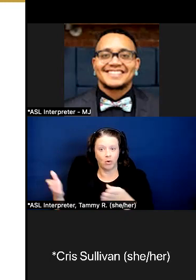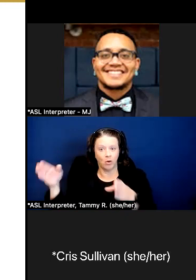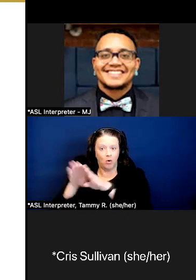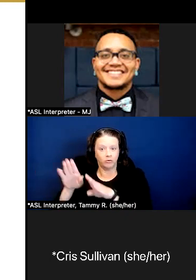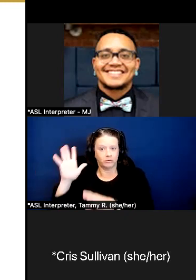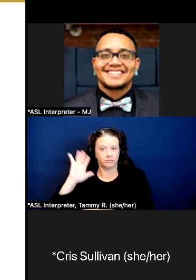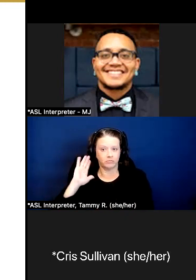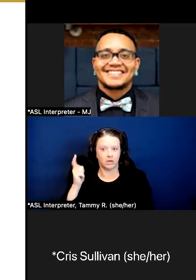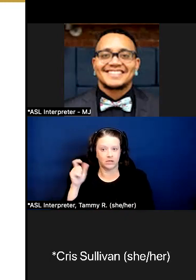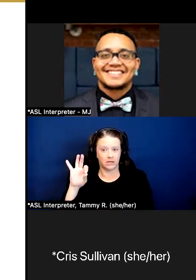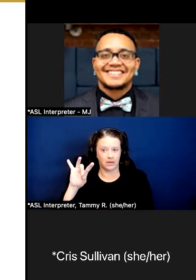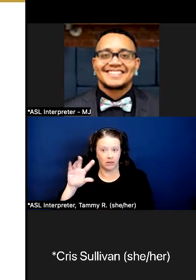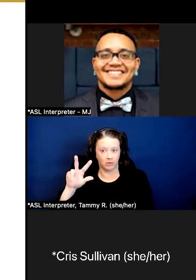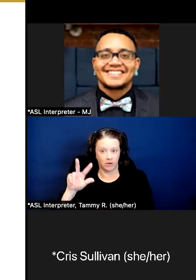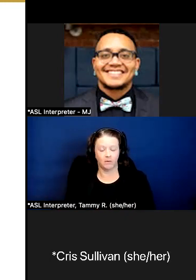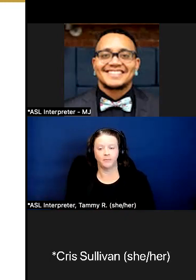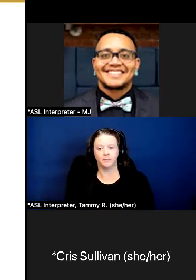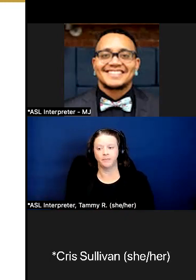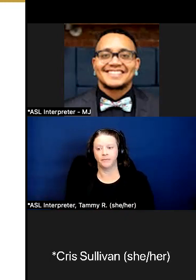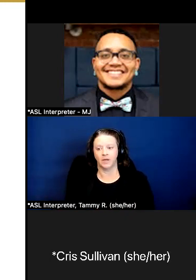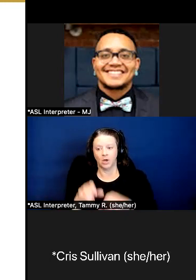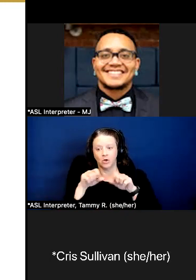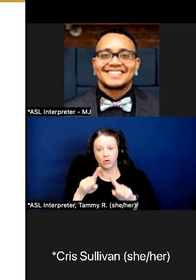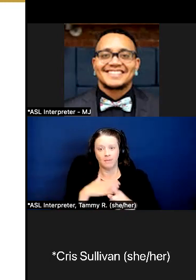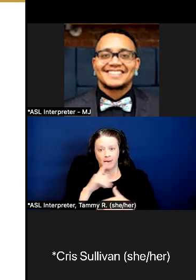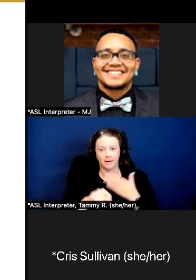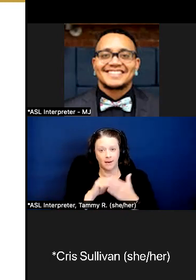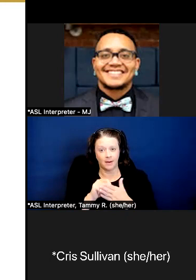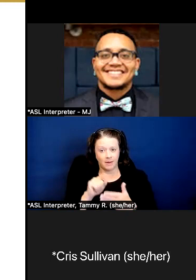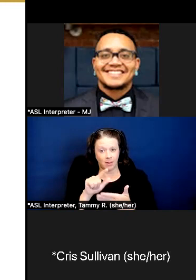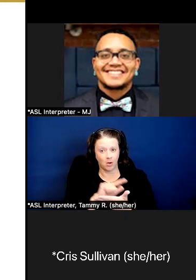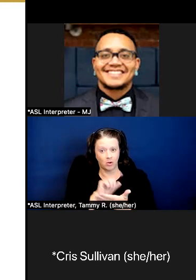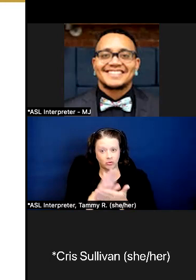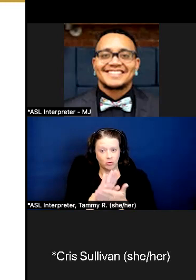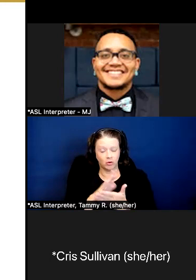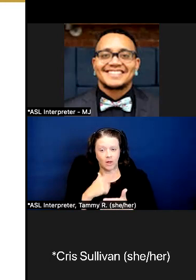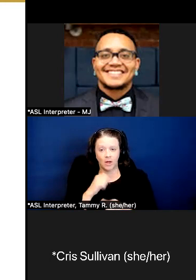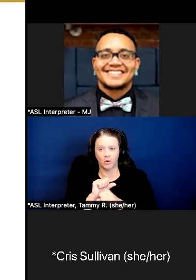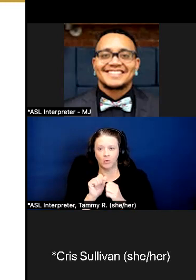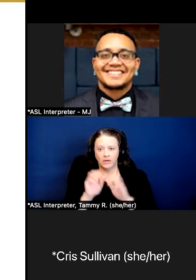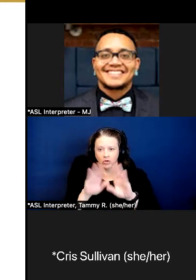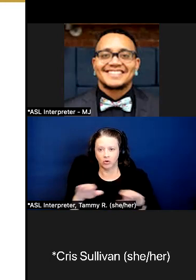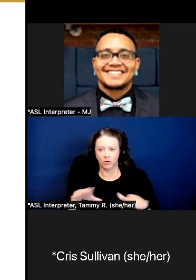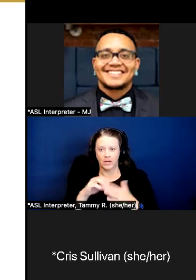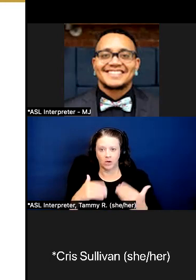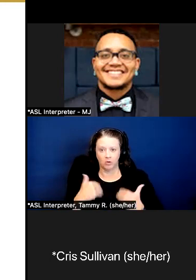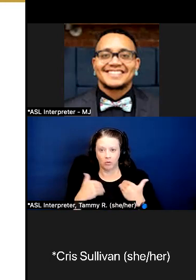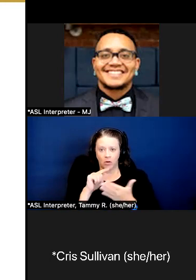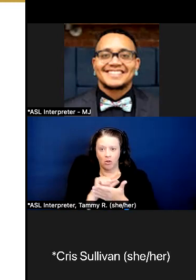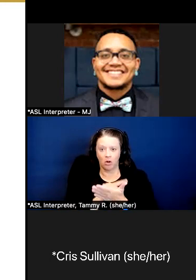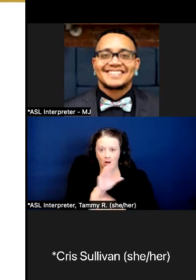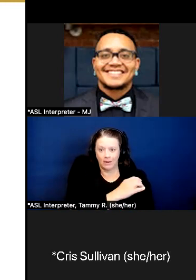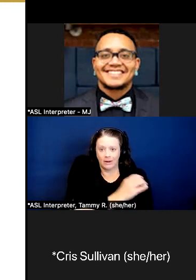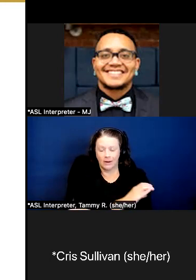And I really, like, even in my time in law school, I had the opportunity to work with the Children and Youth Law Clinic. I was also for a period of time